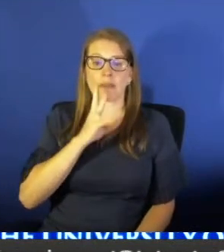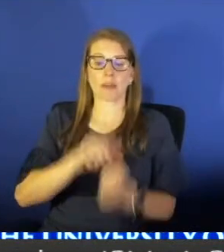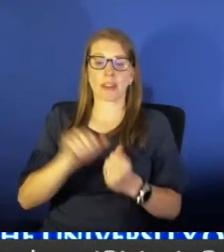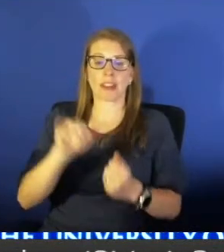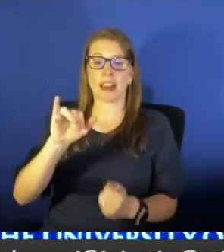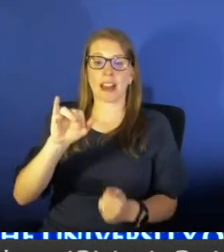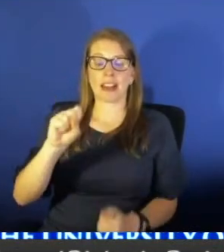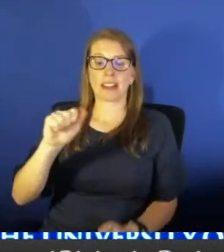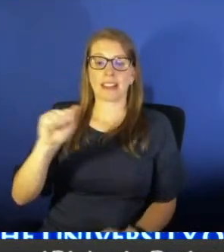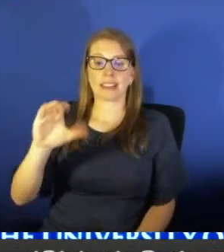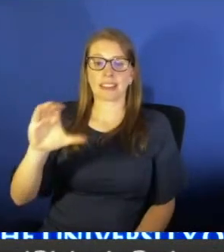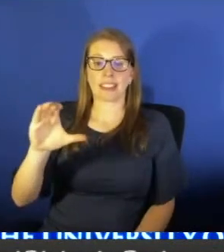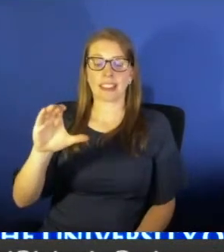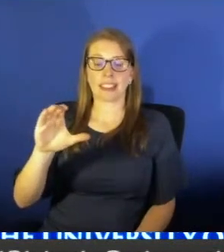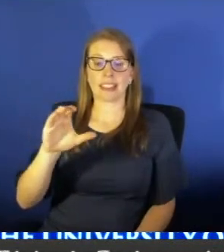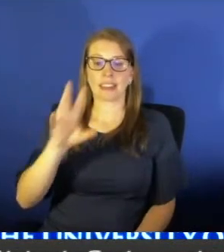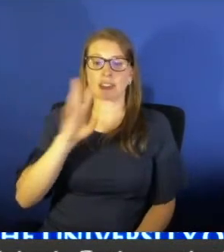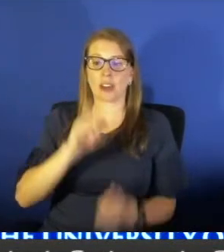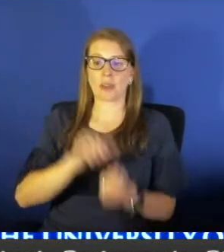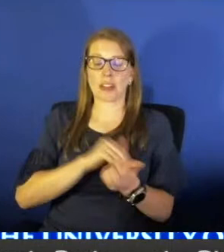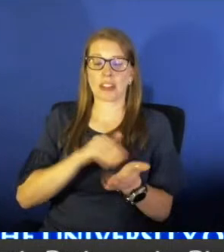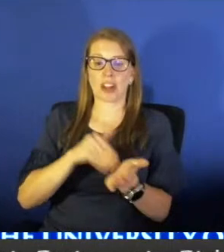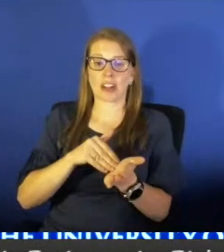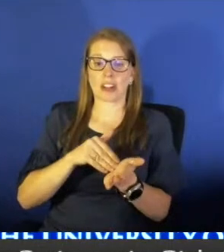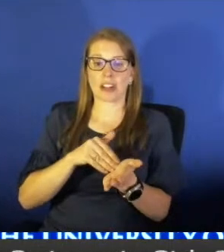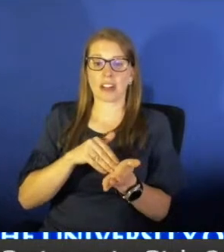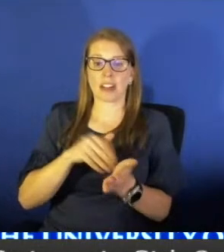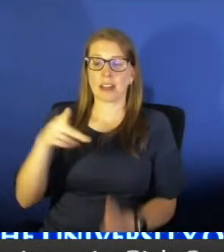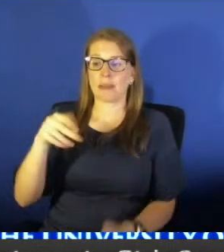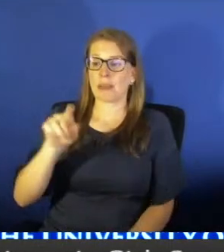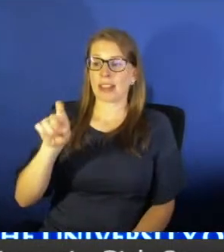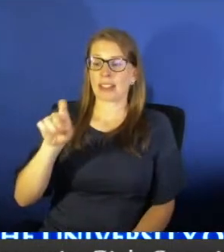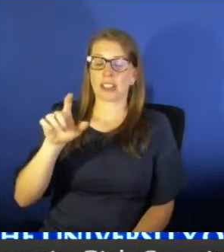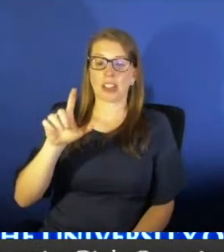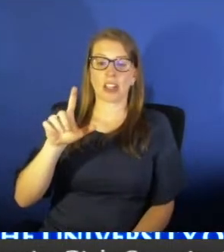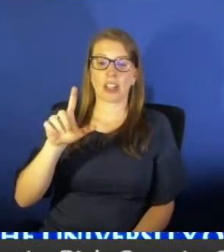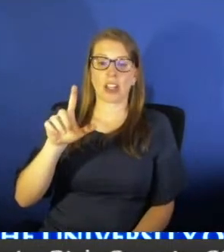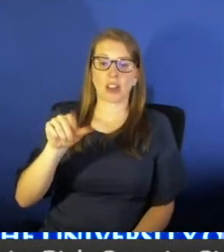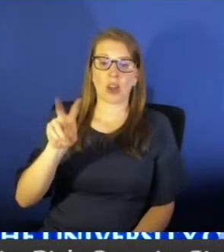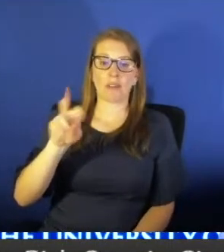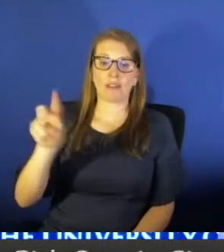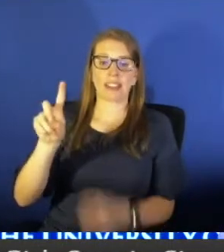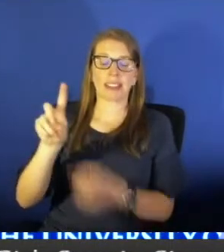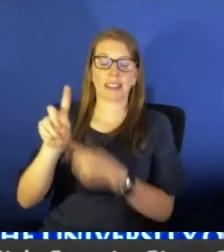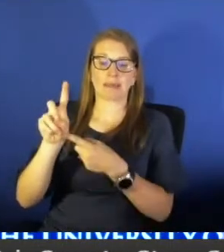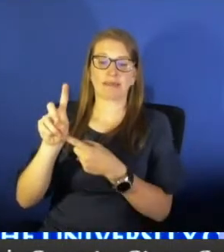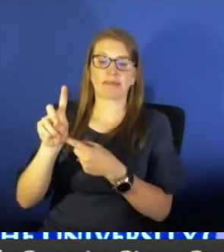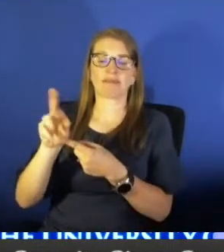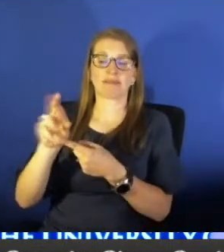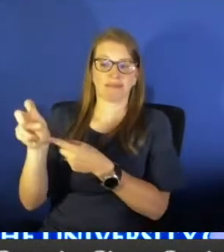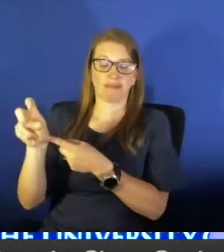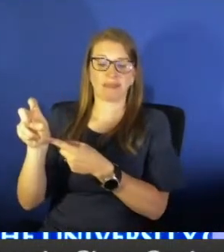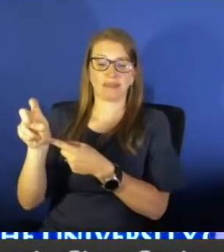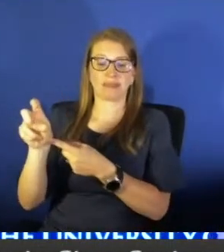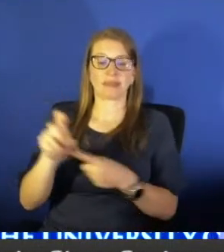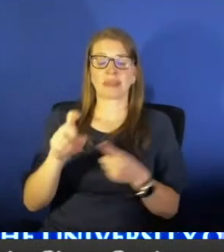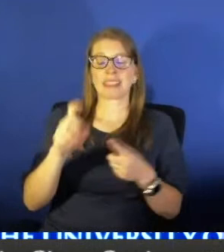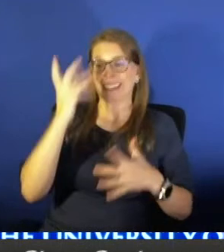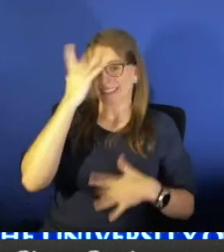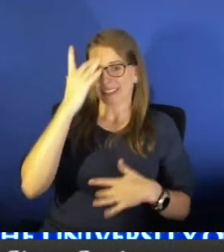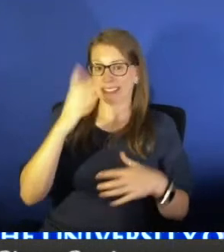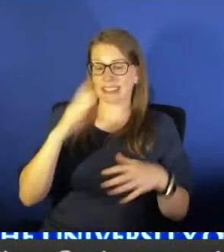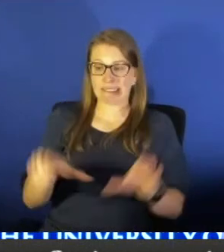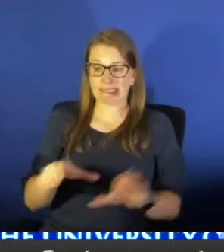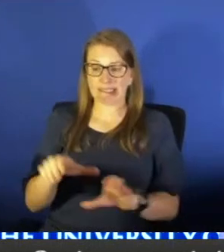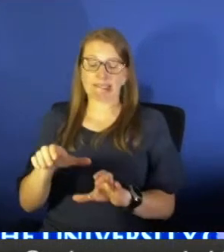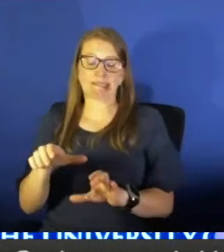doctors and think about getting prescribed Paxlovid. Again, the best time you have activity against the virus and your illness is within 5 days. Certainly, I